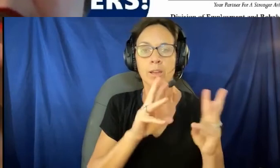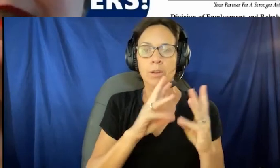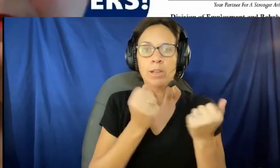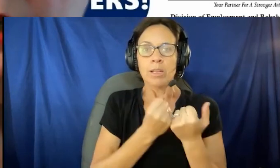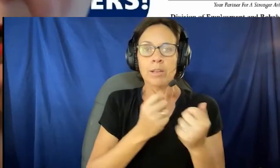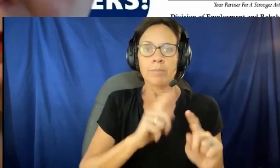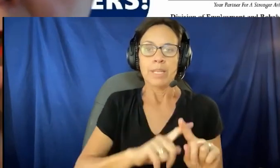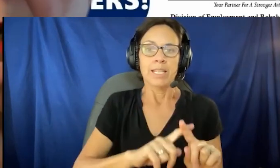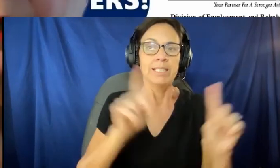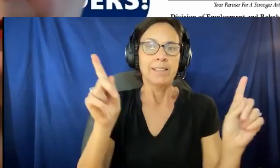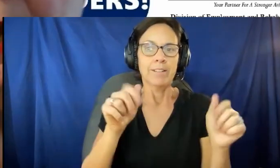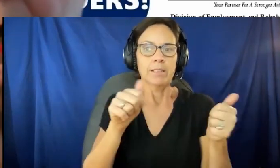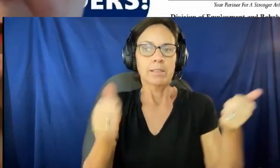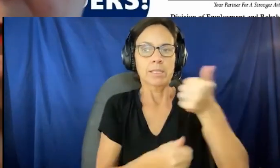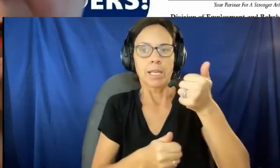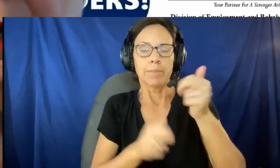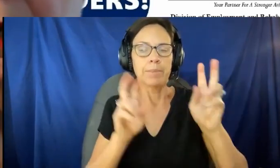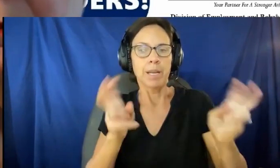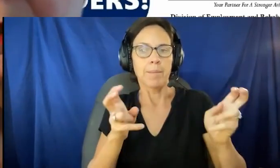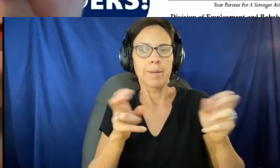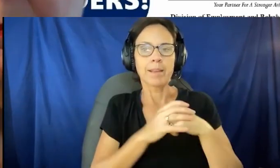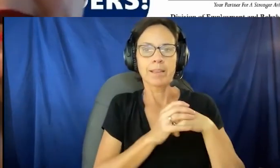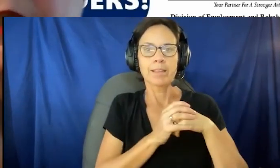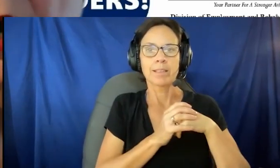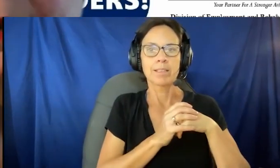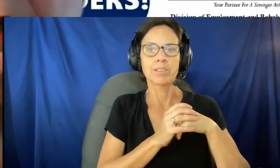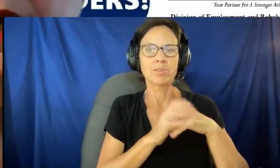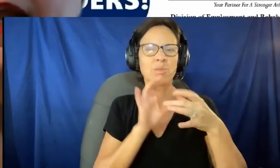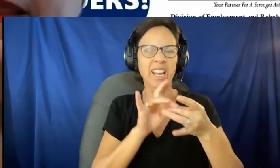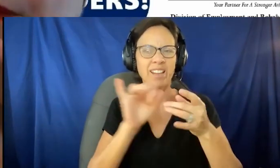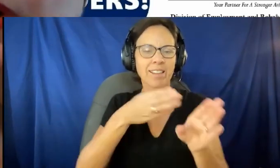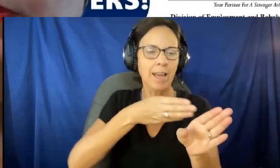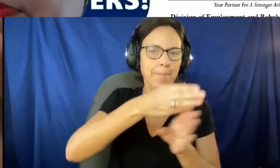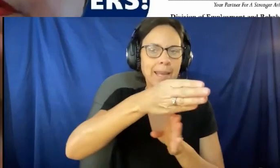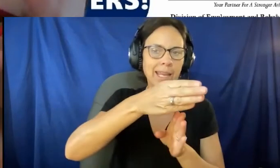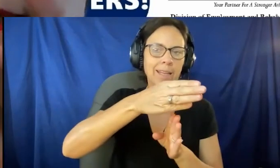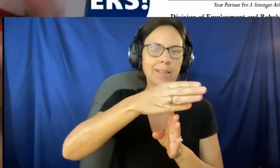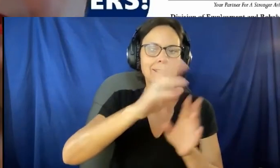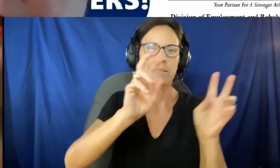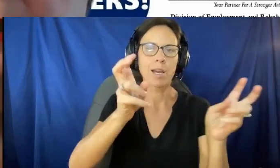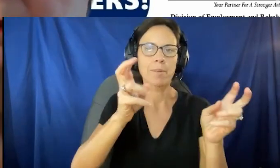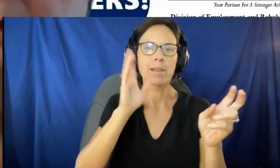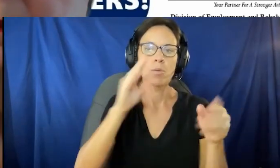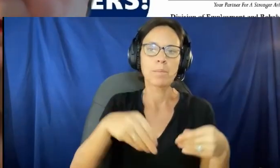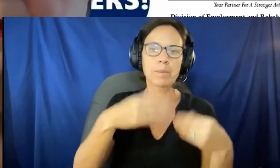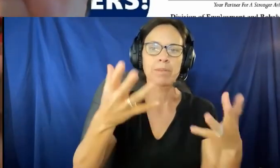different subtopic under that main topic that will be provided in